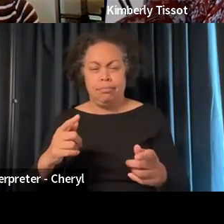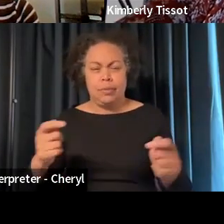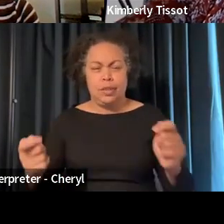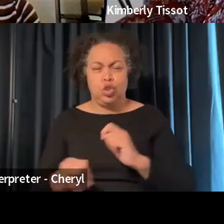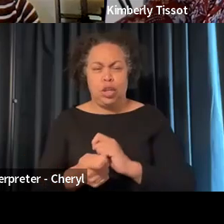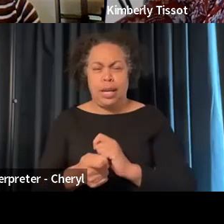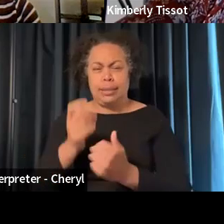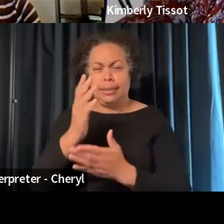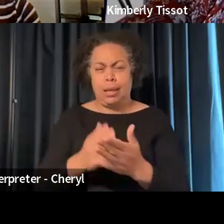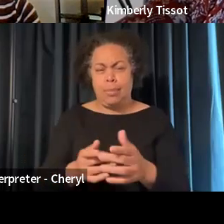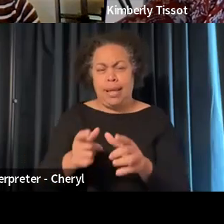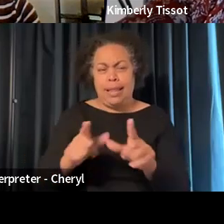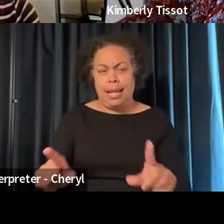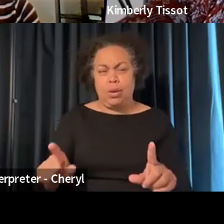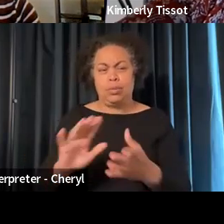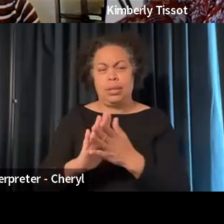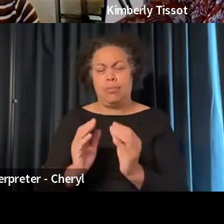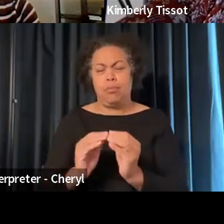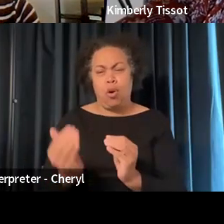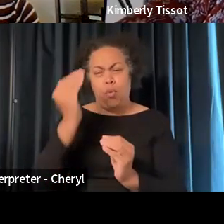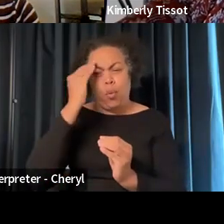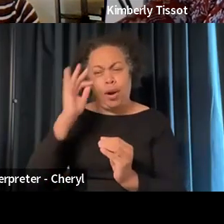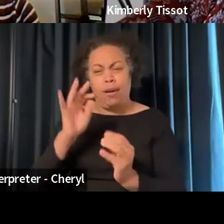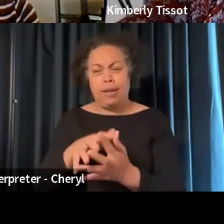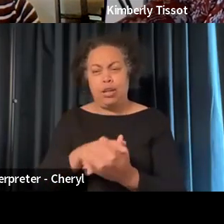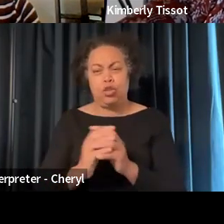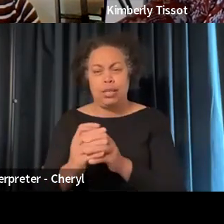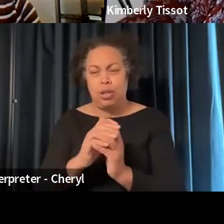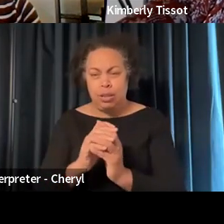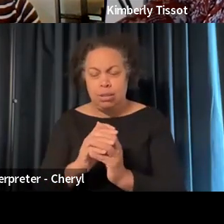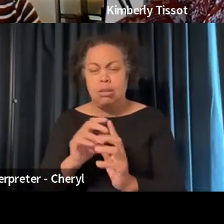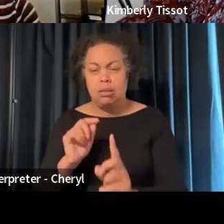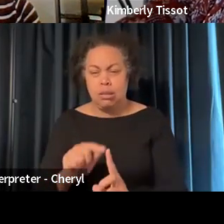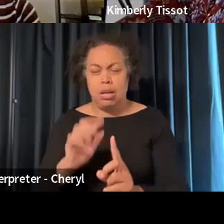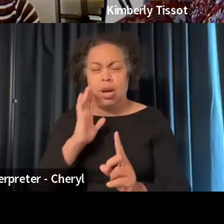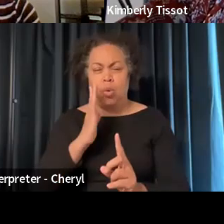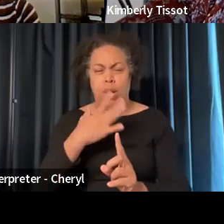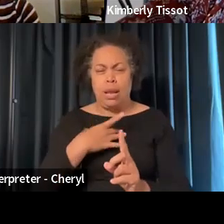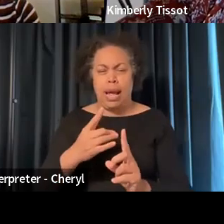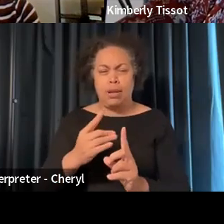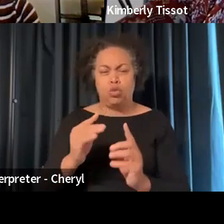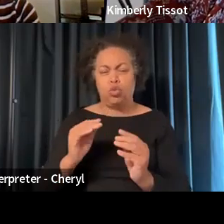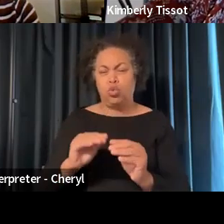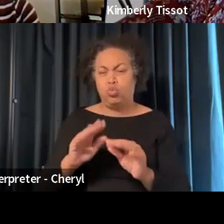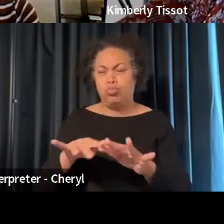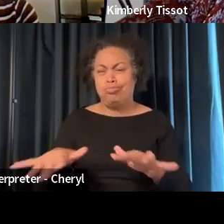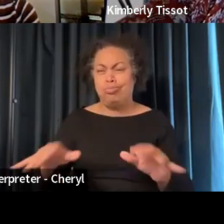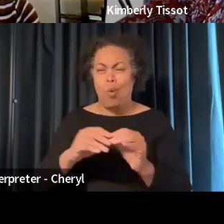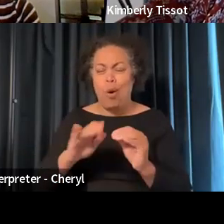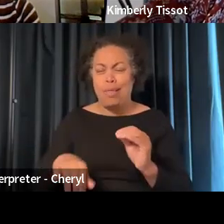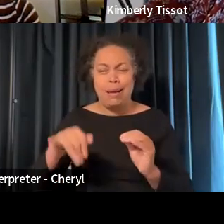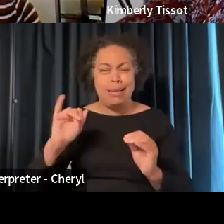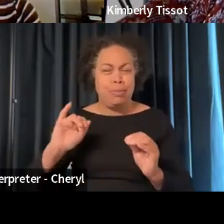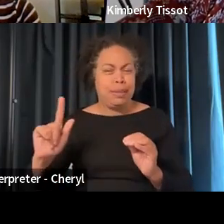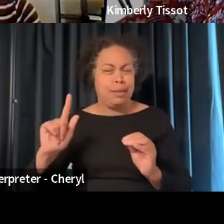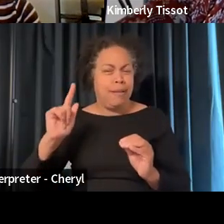some of the language and bring awareness to intersectionality. I would like to further spread the independent living philosophy with others by developing more inclusive